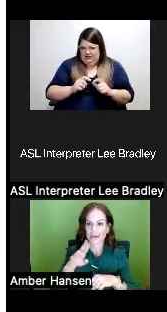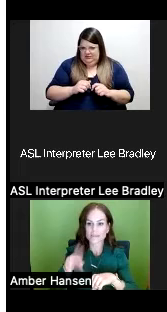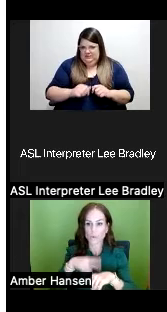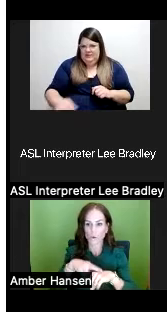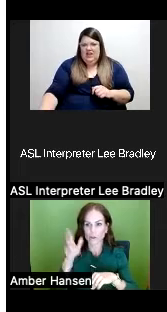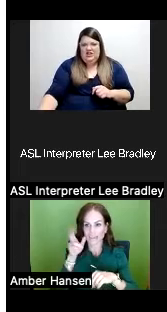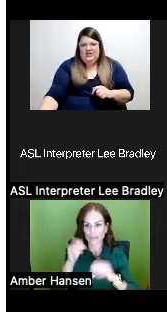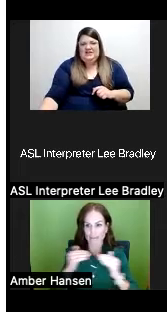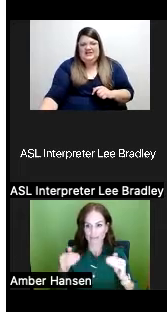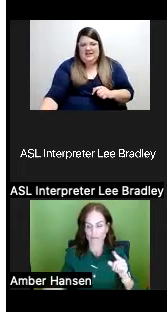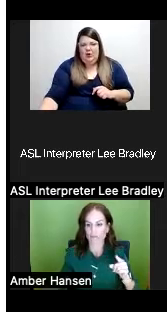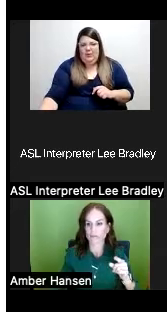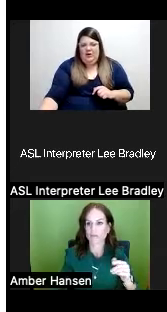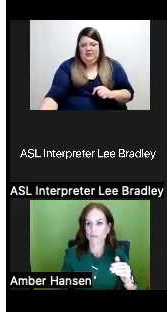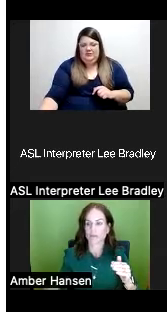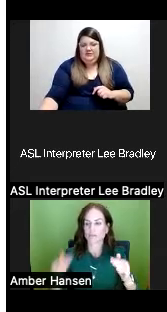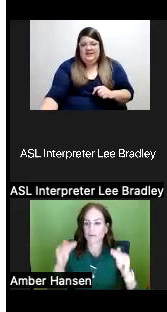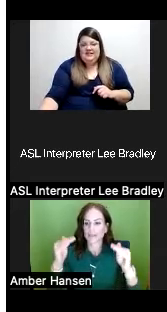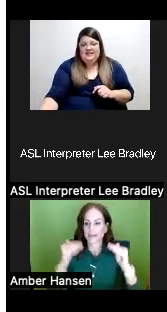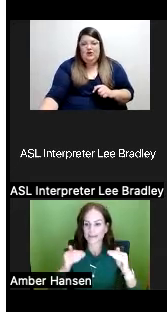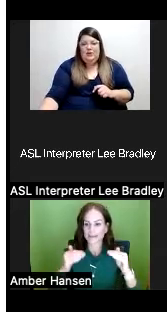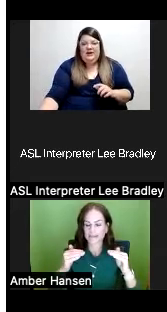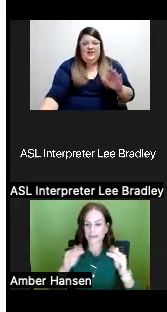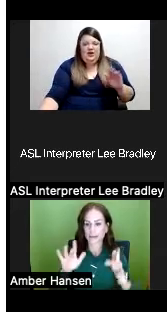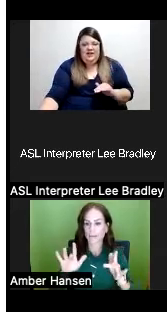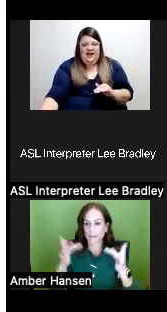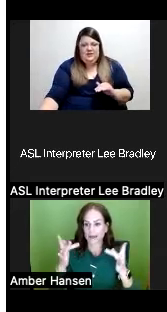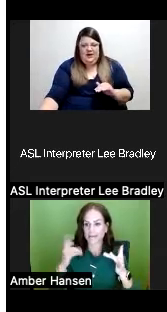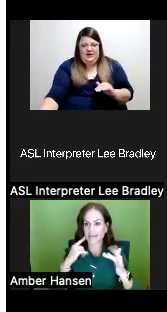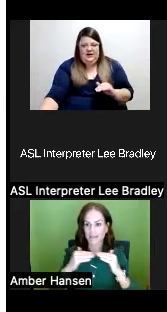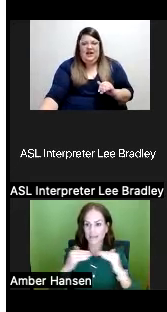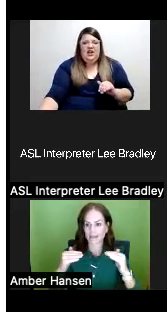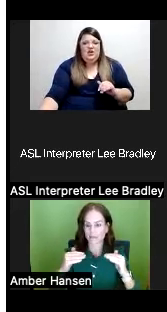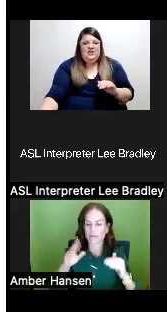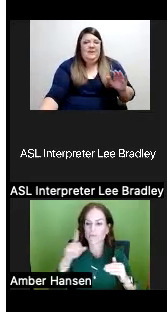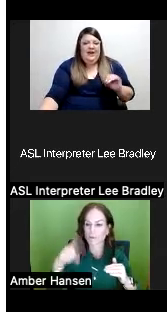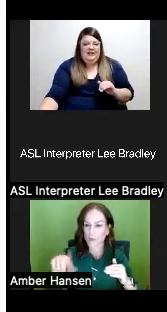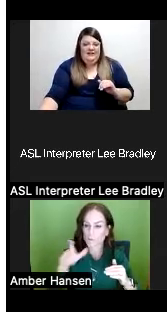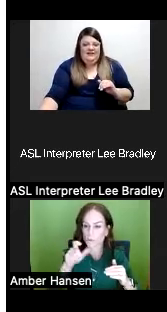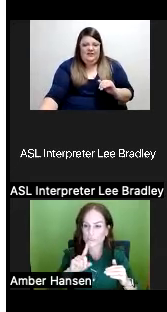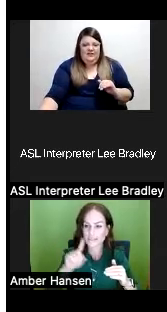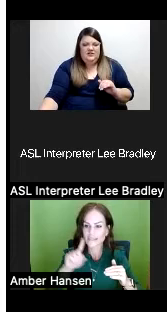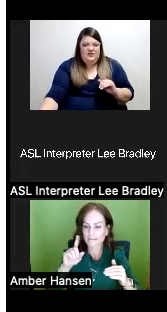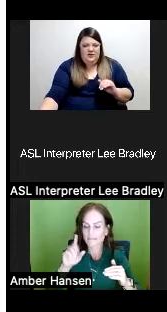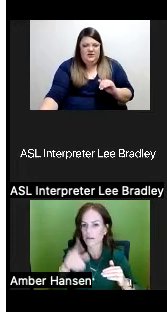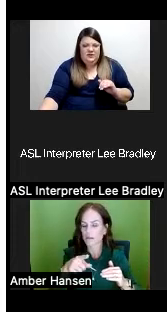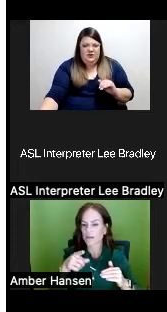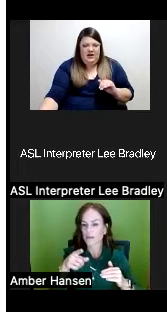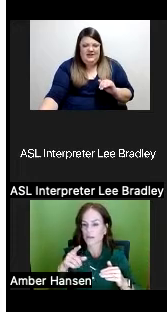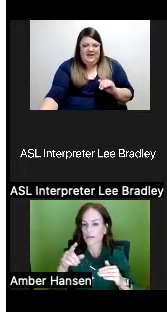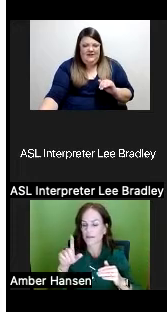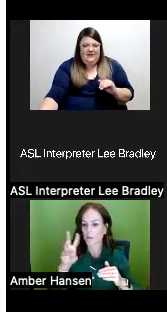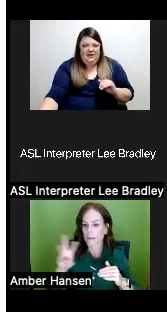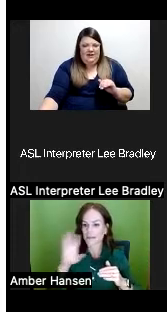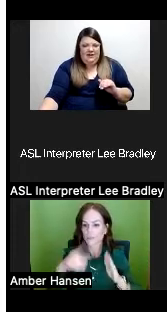if you dug a hole from one side of the earth to the other and you jump... The normal one. If you go to the next one, go to the mild level. So for those who